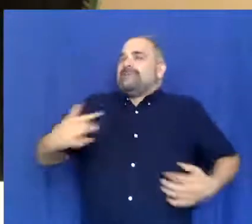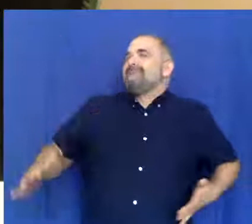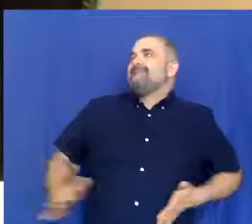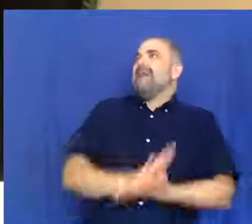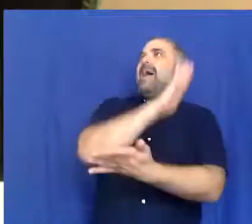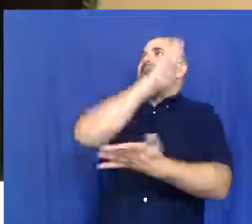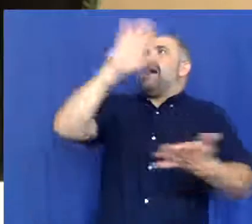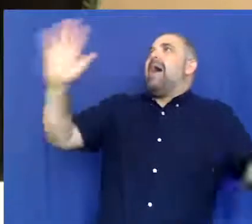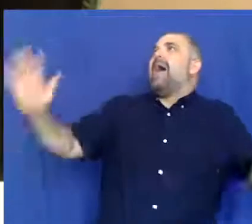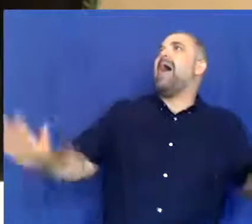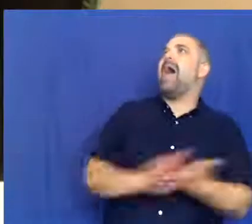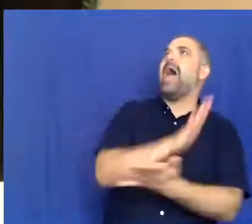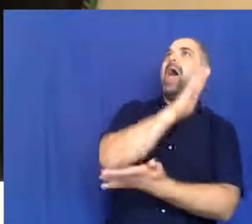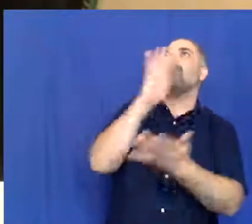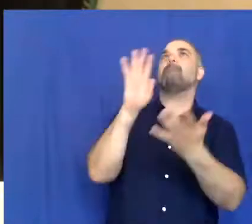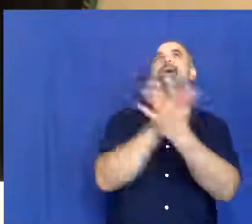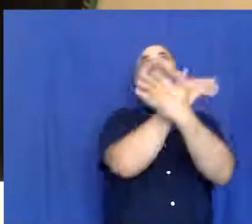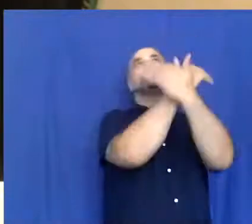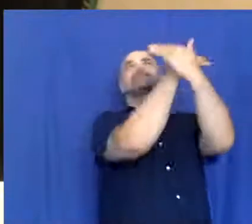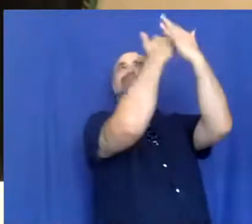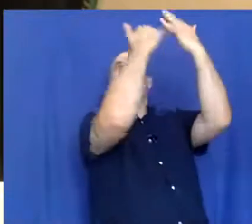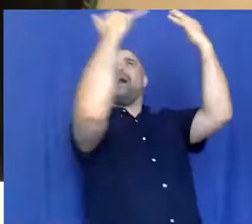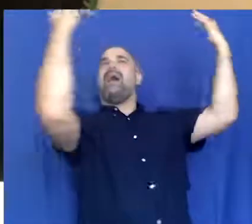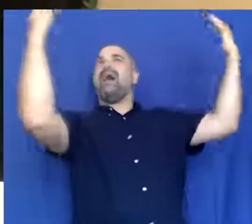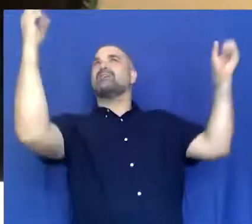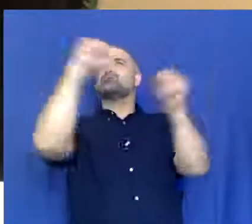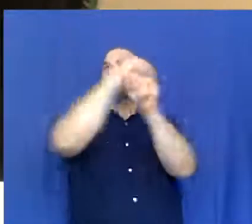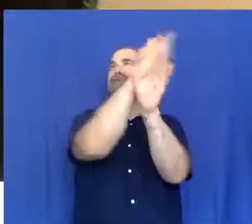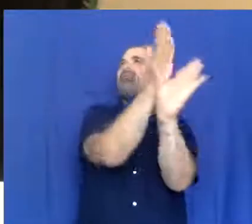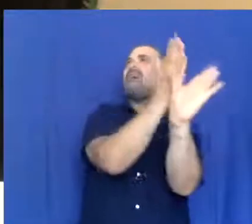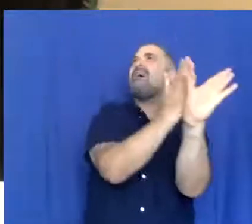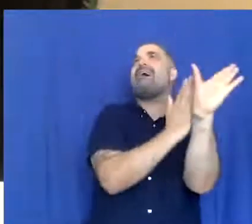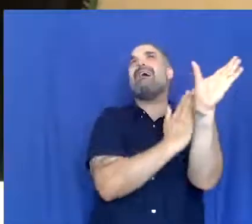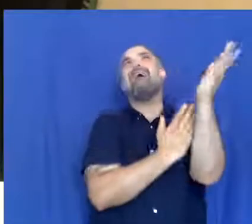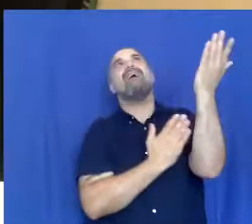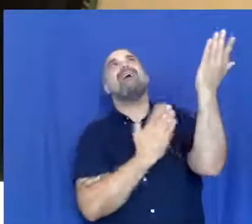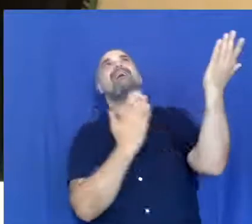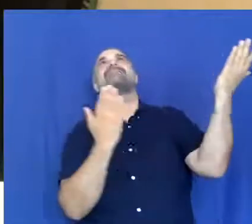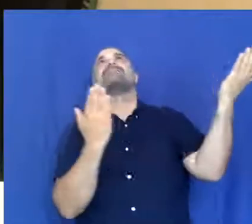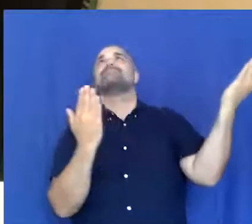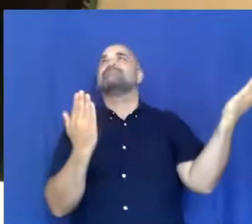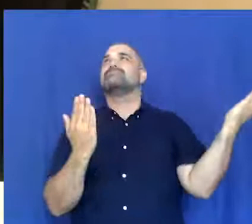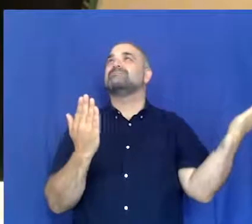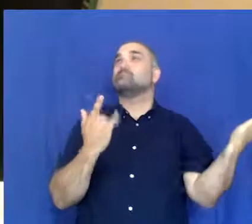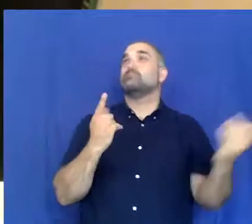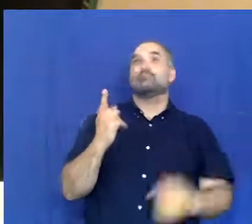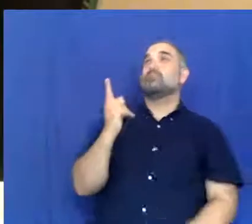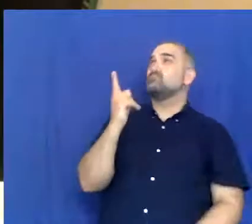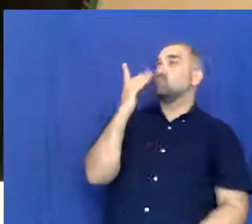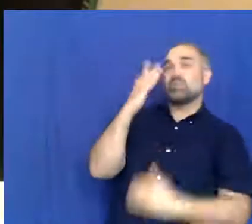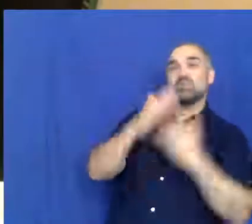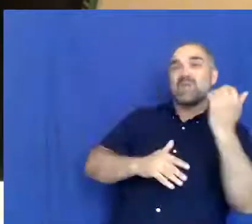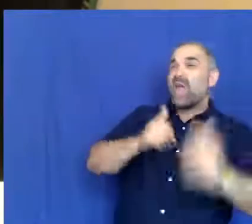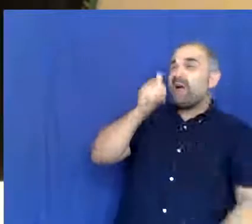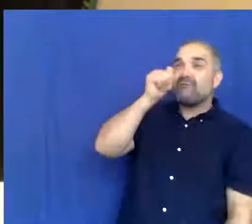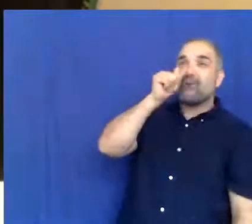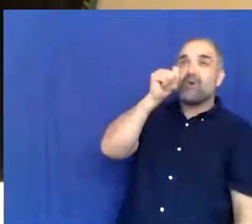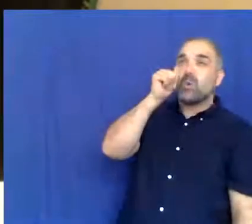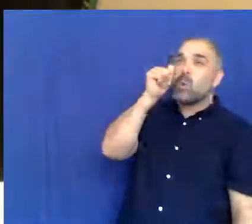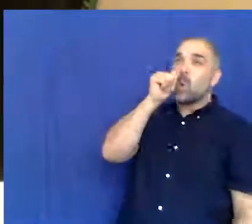make me happy when skies are grey. You'll